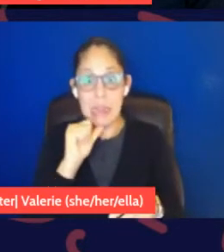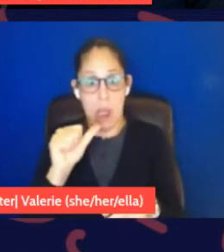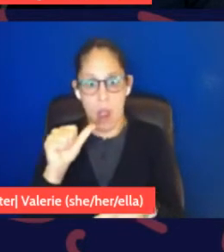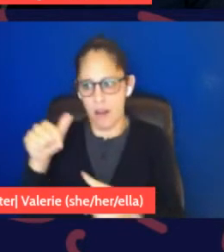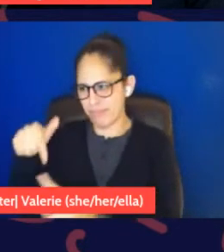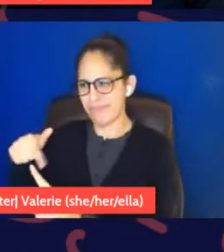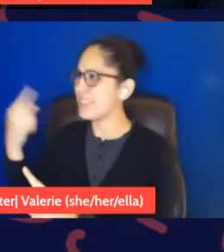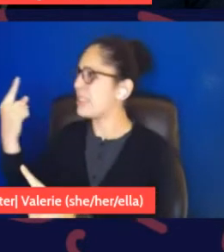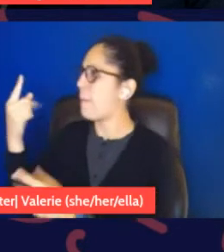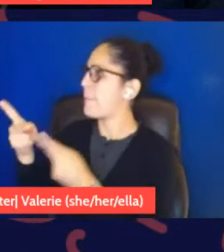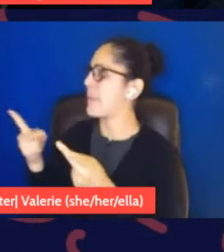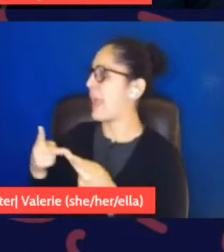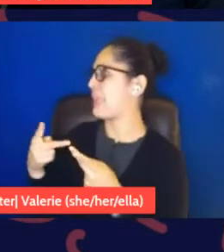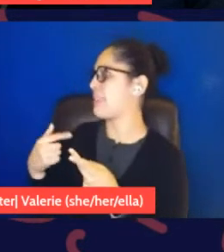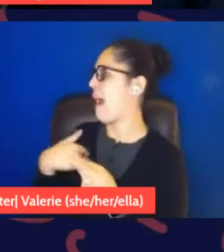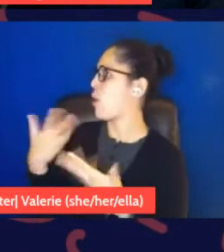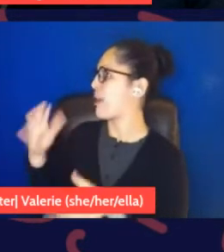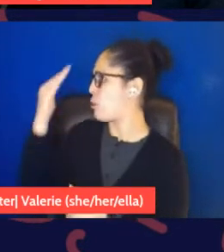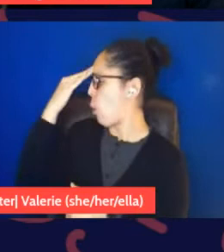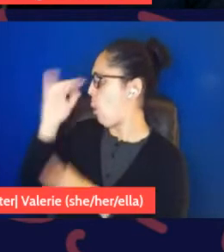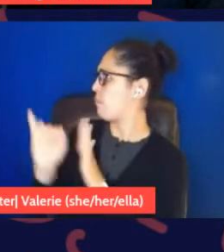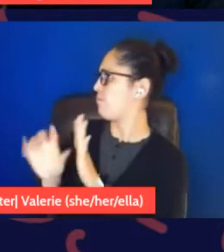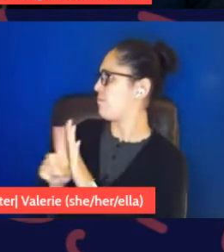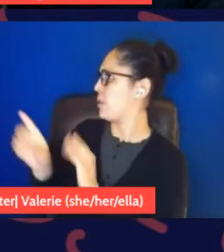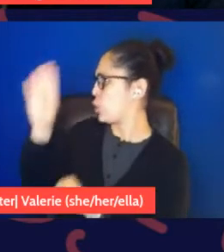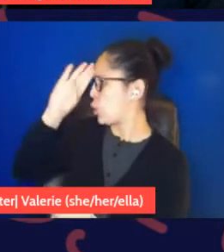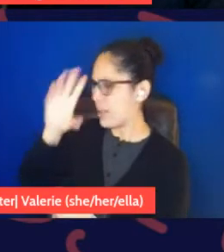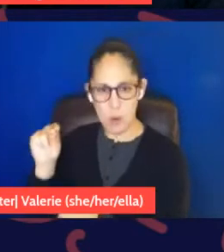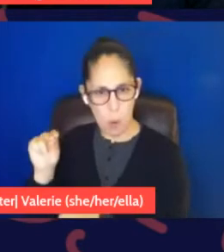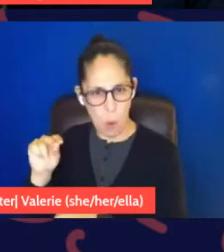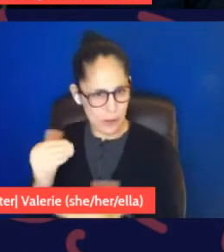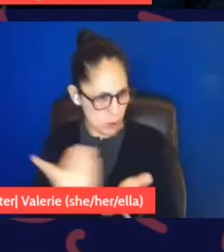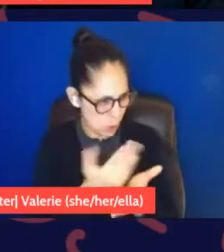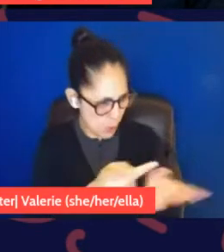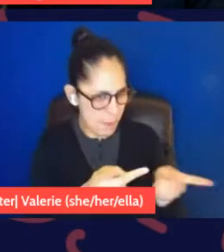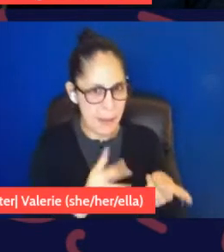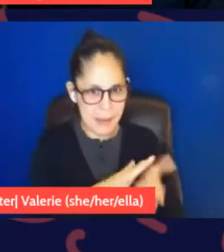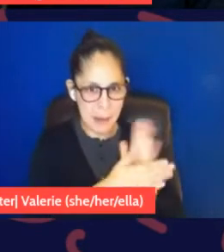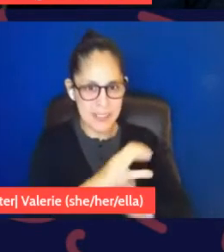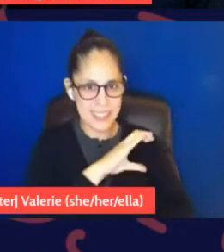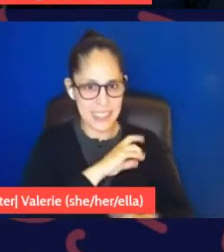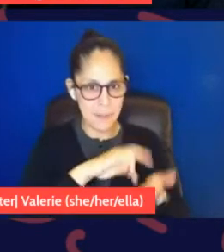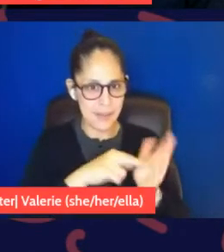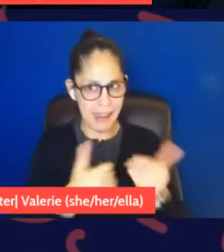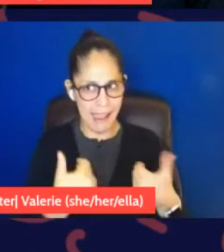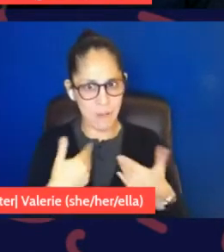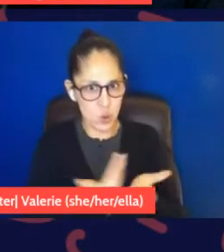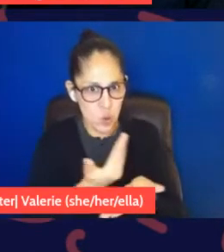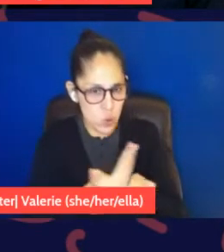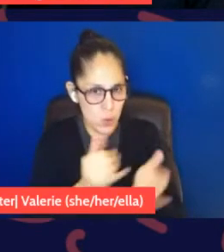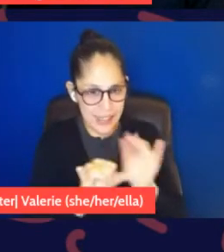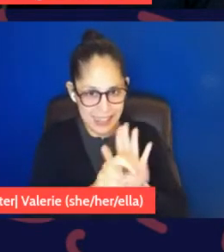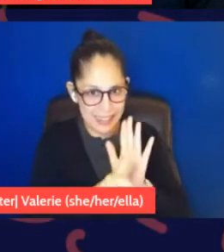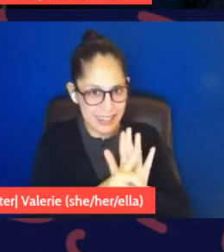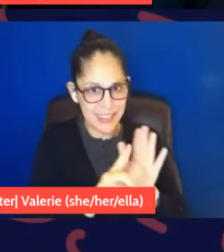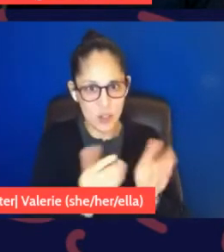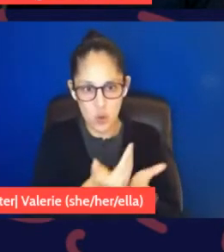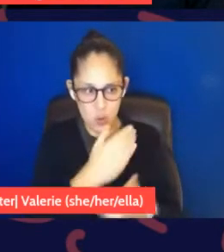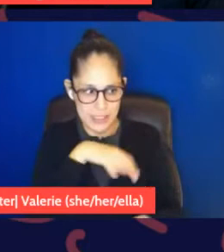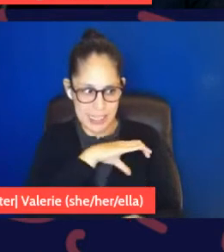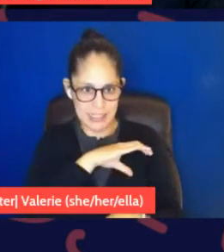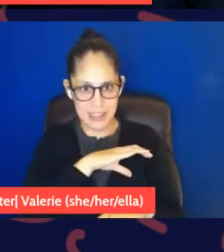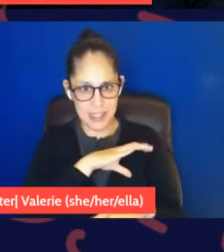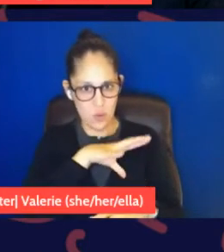like, oh, I'm Cuban. No, you're not Cuban anymore. Now you're something else. You're becoming a citizen of the world, if you